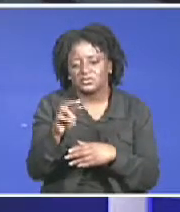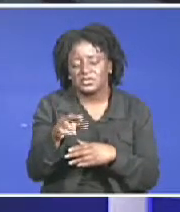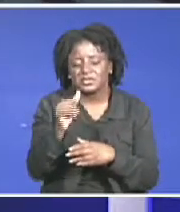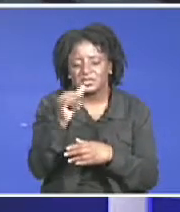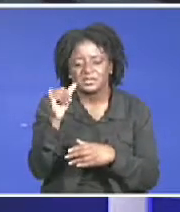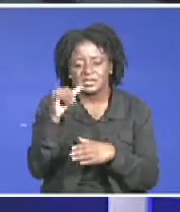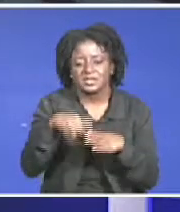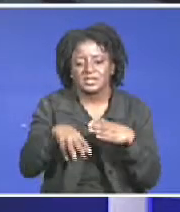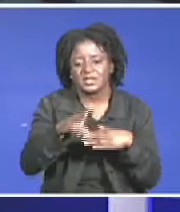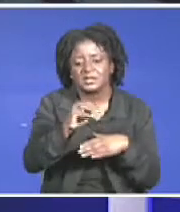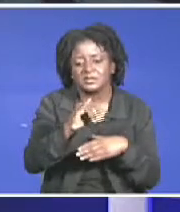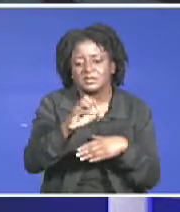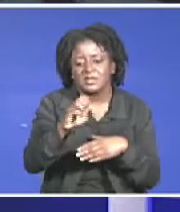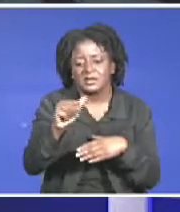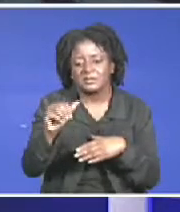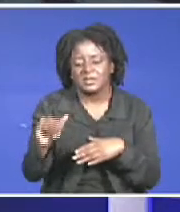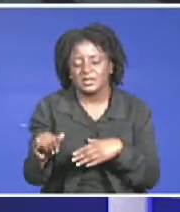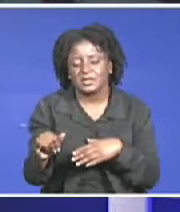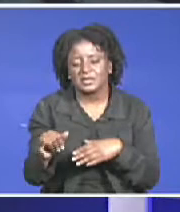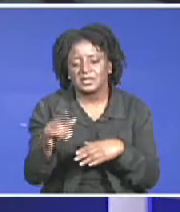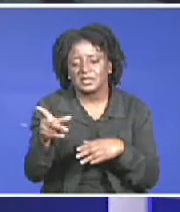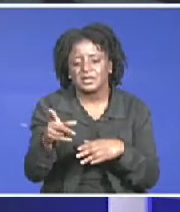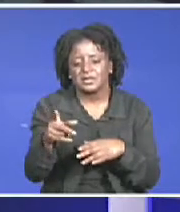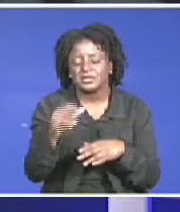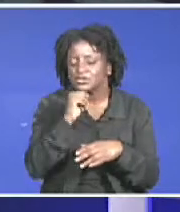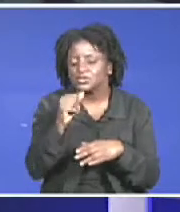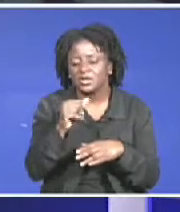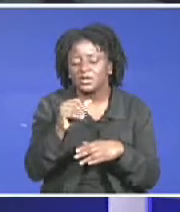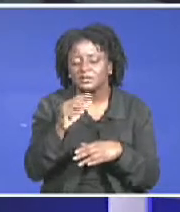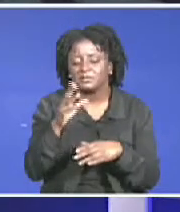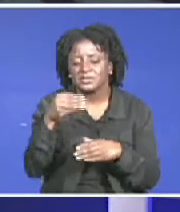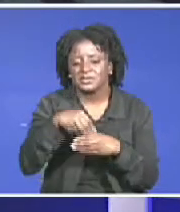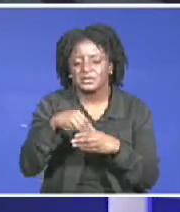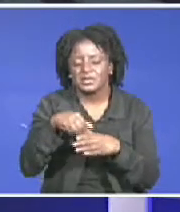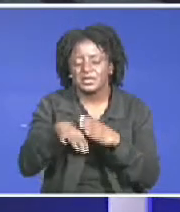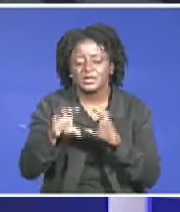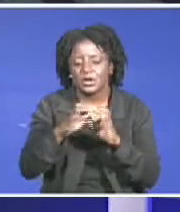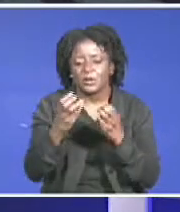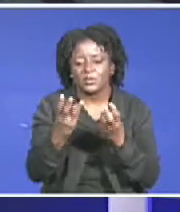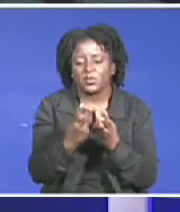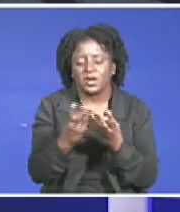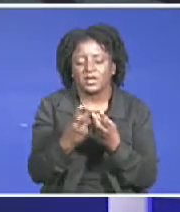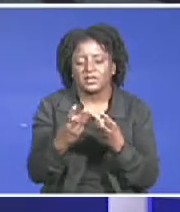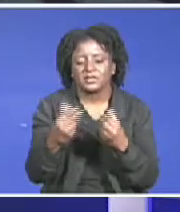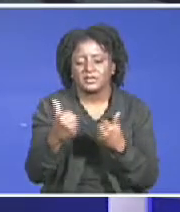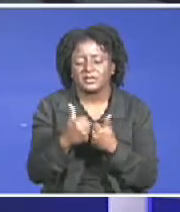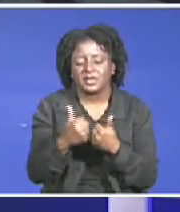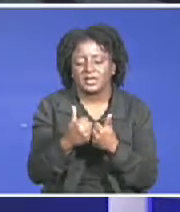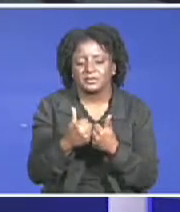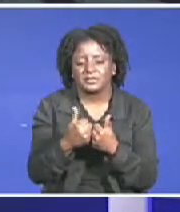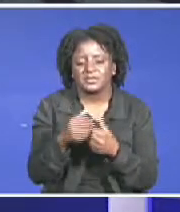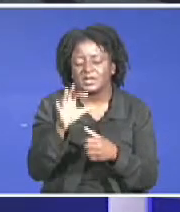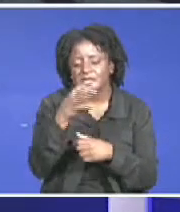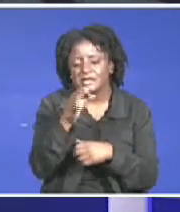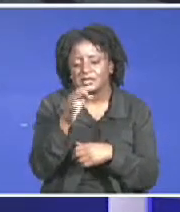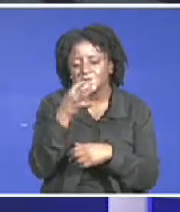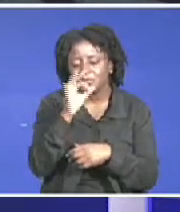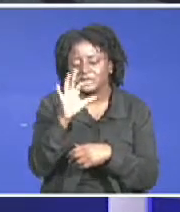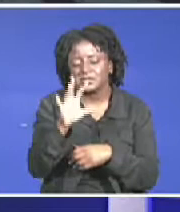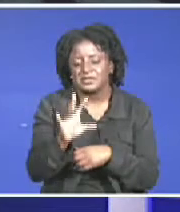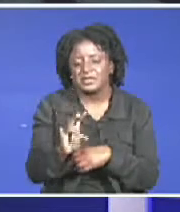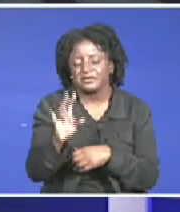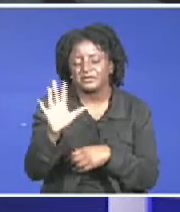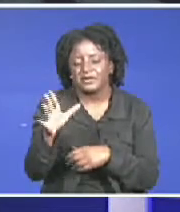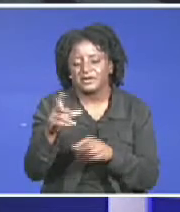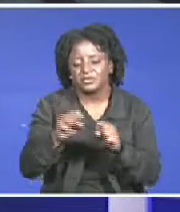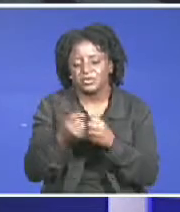Miami. Gardner opted out of the Commonwealth Games and opened up his season with the half-lap event in a time of 19.75, which broke the